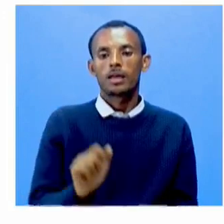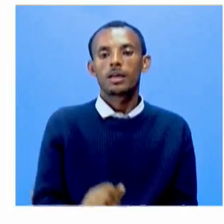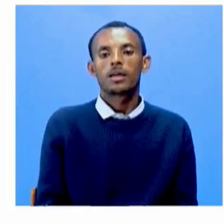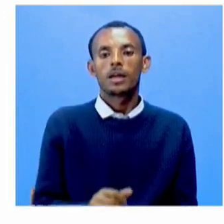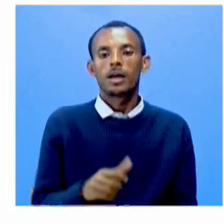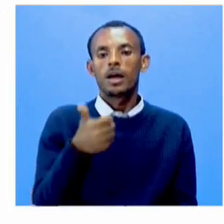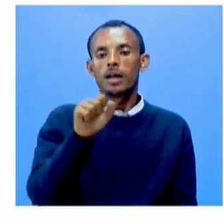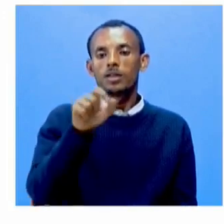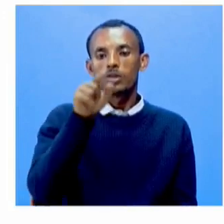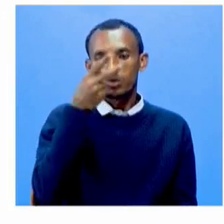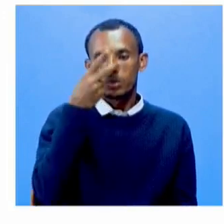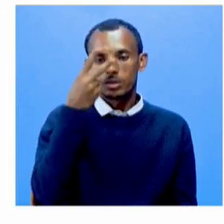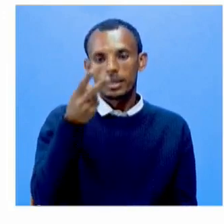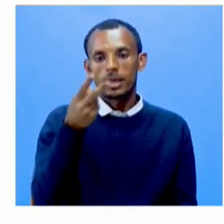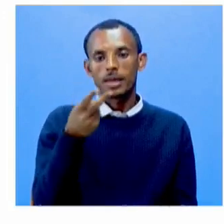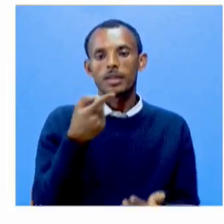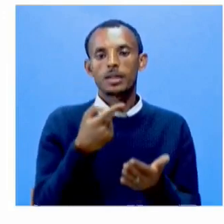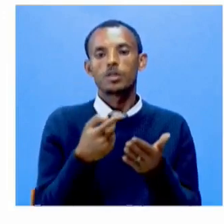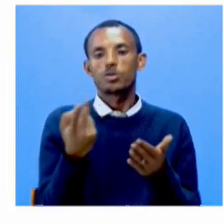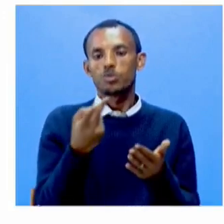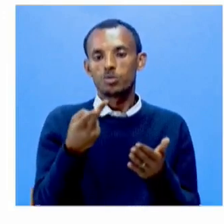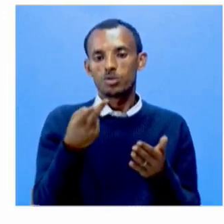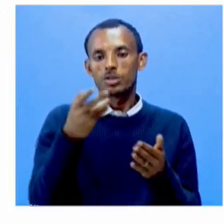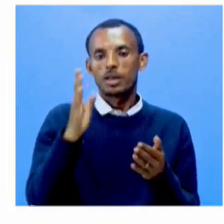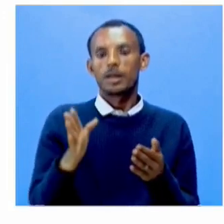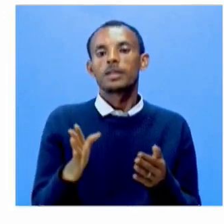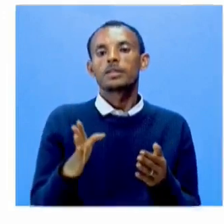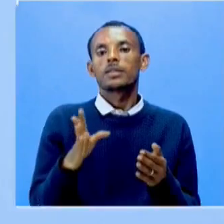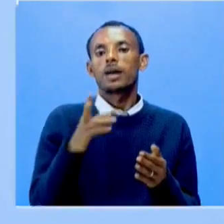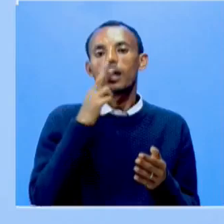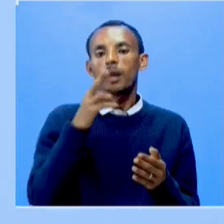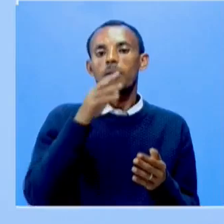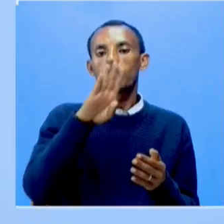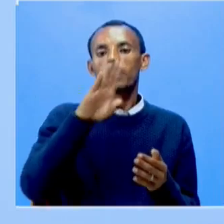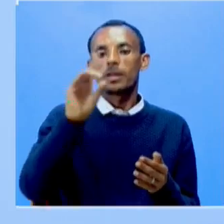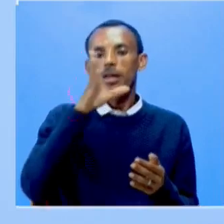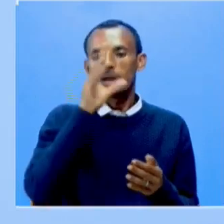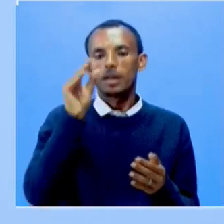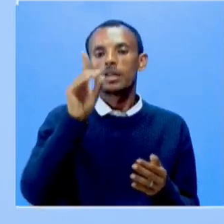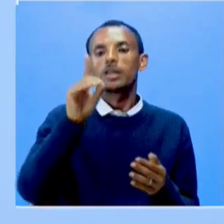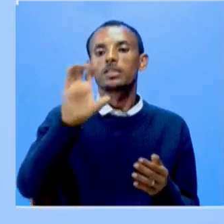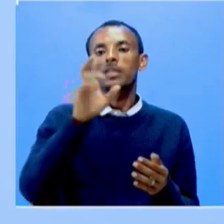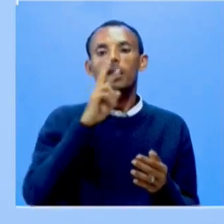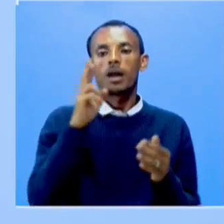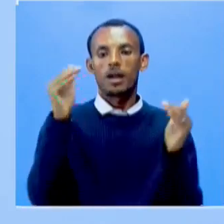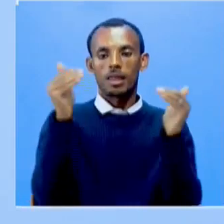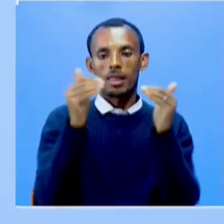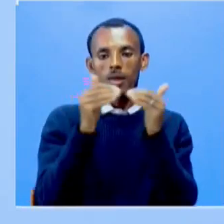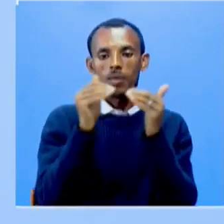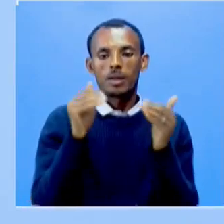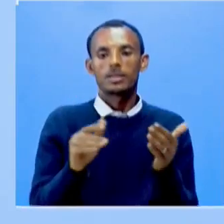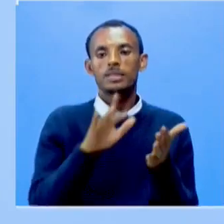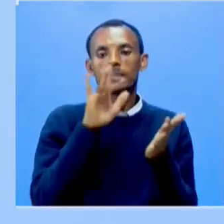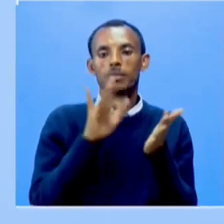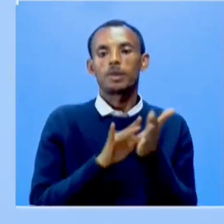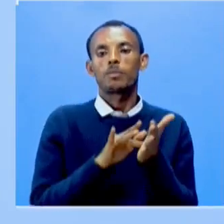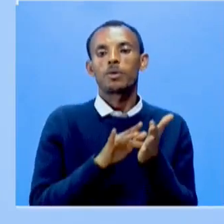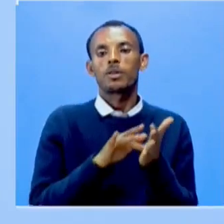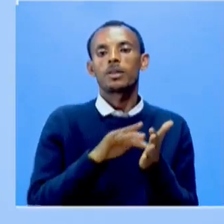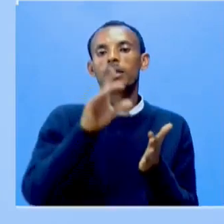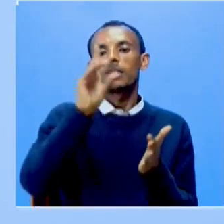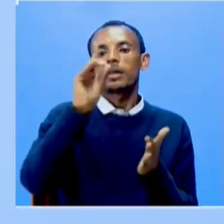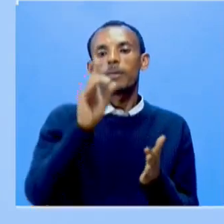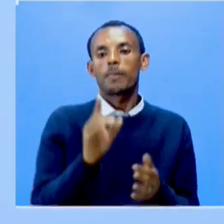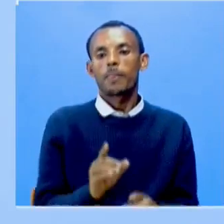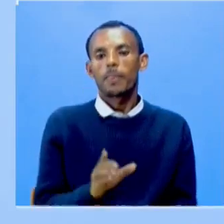see, this side and this side are equal. BD and DC. BD and DC are equal since this is the midpoint.